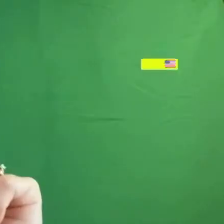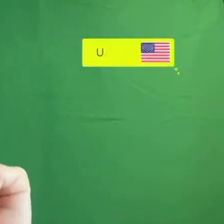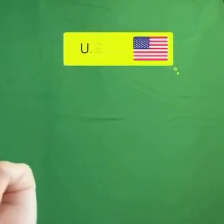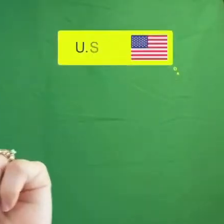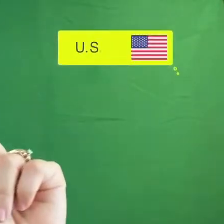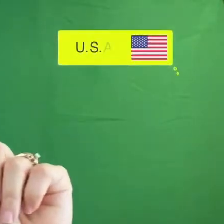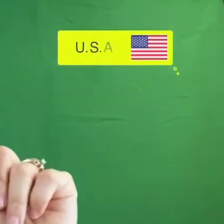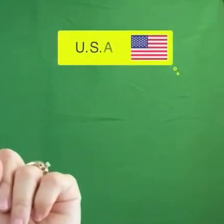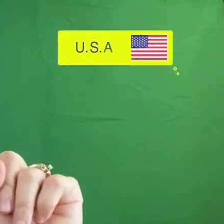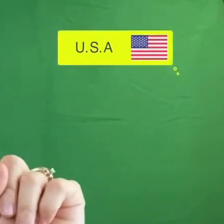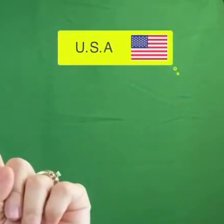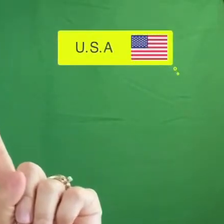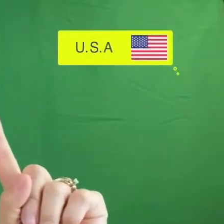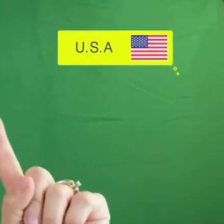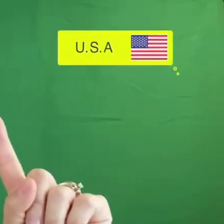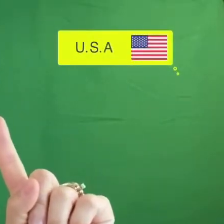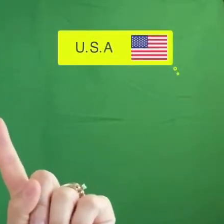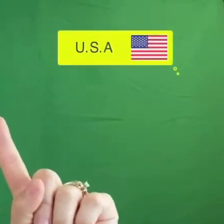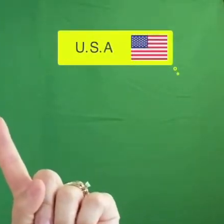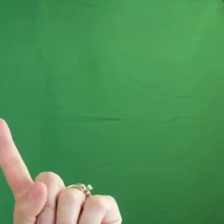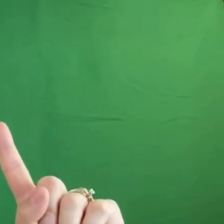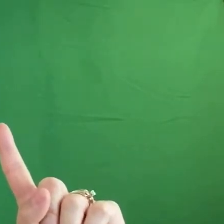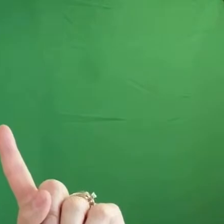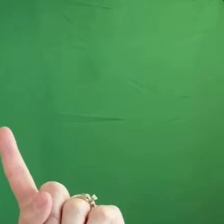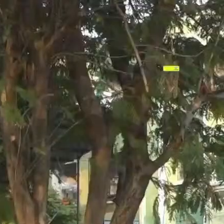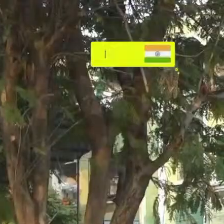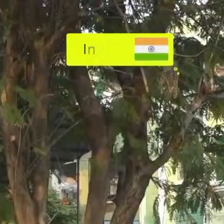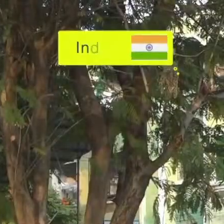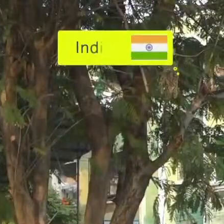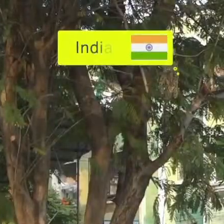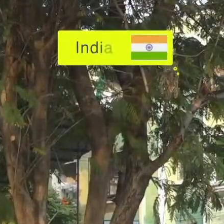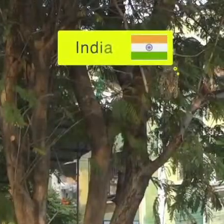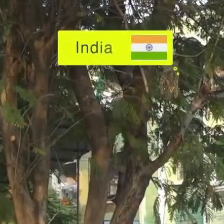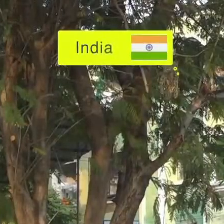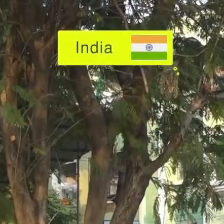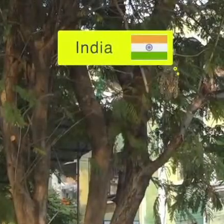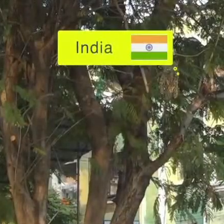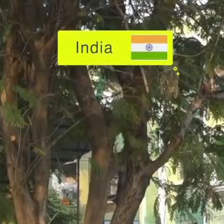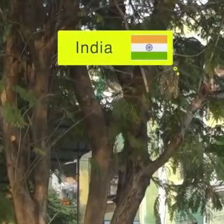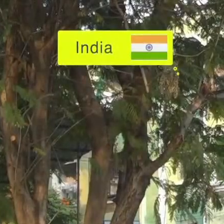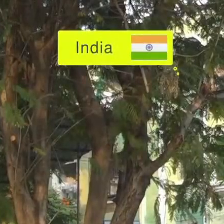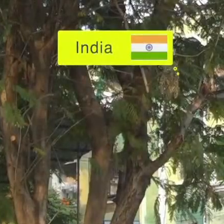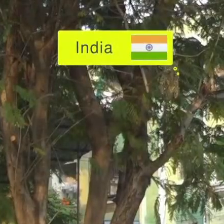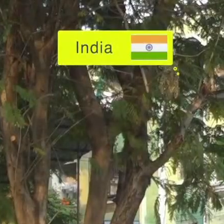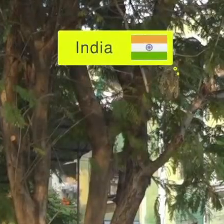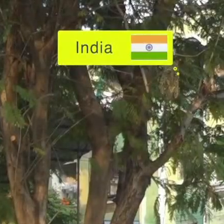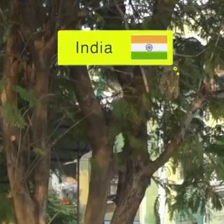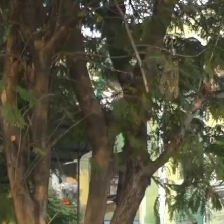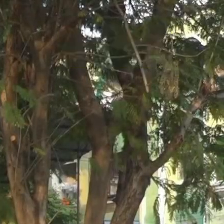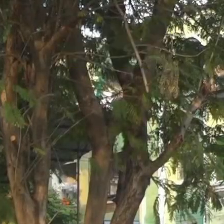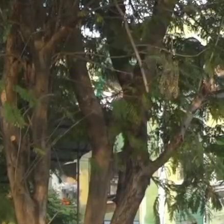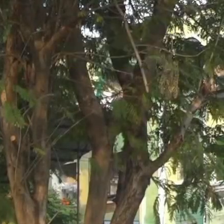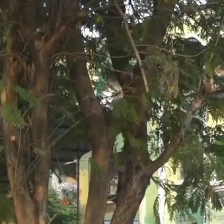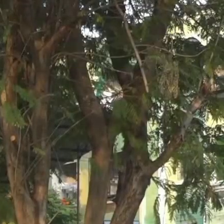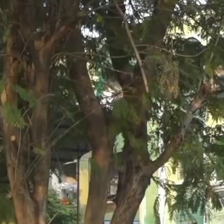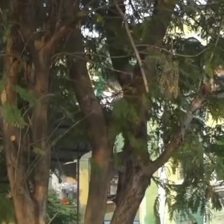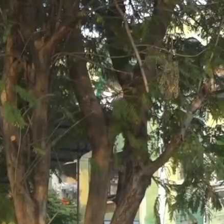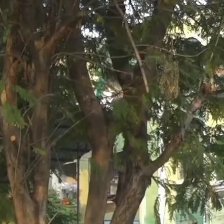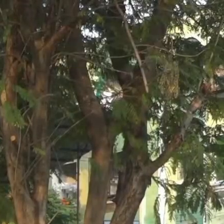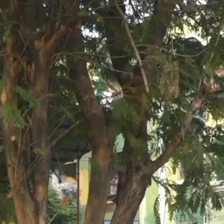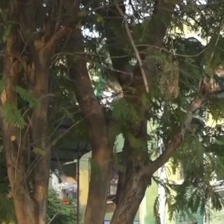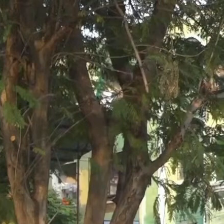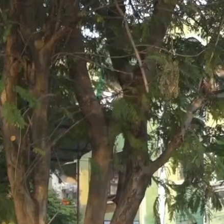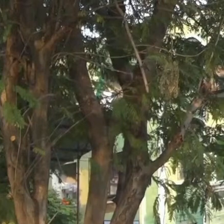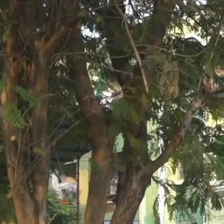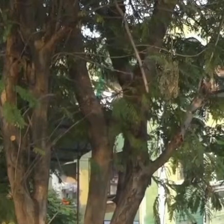limits. Reaching our end, zero project, the dignity of man.